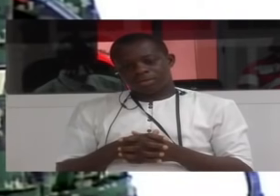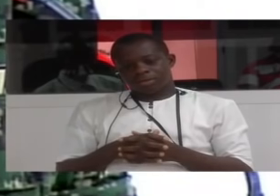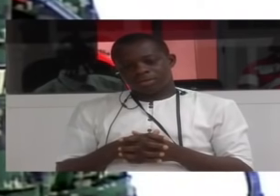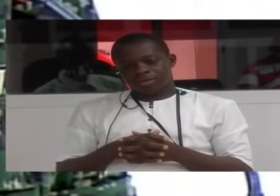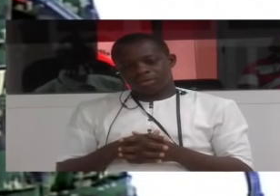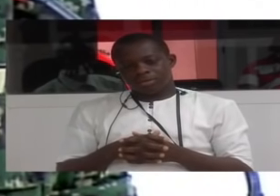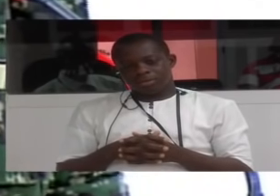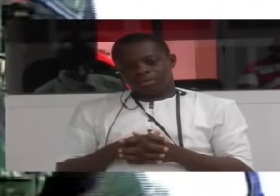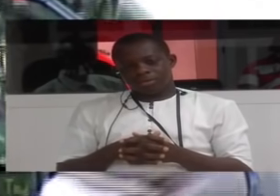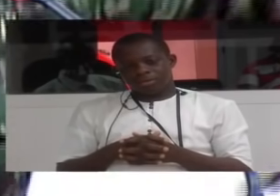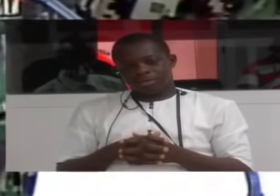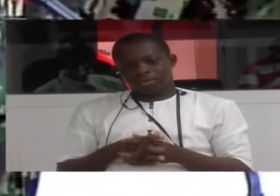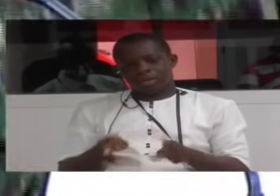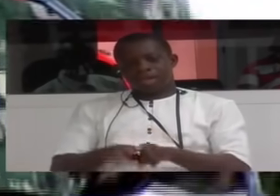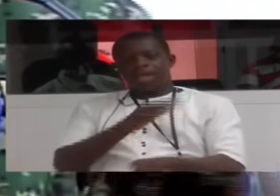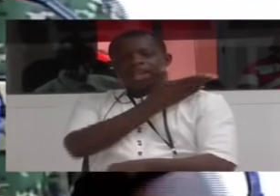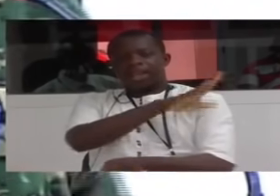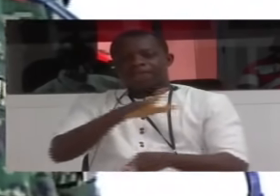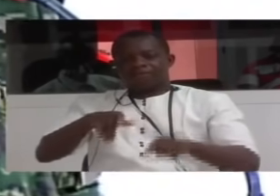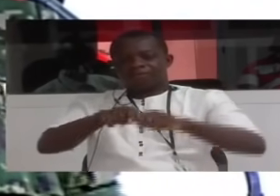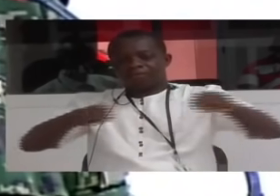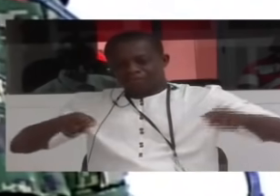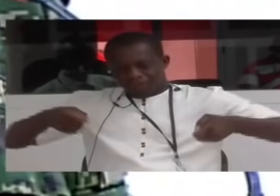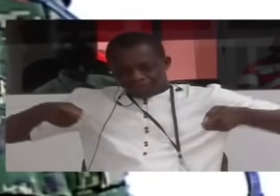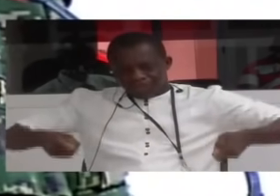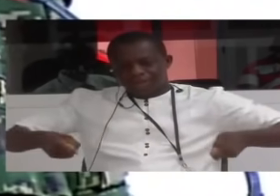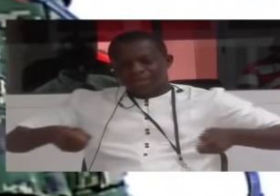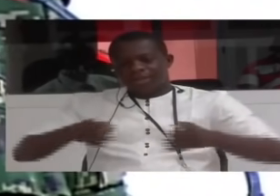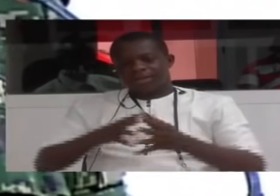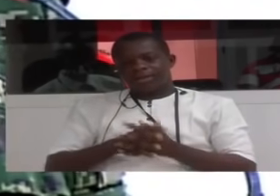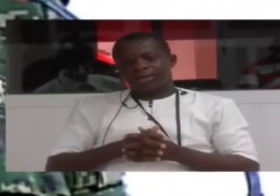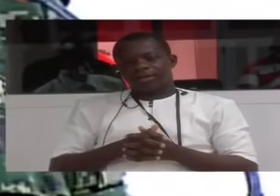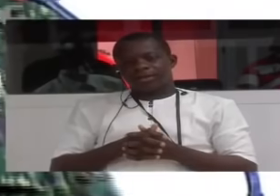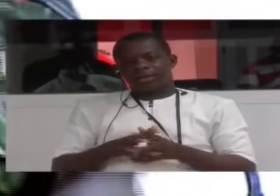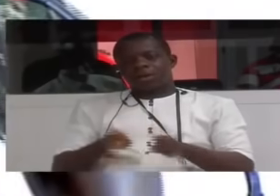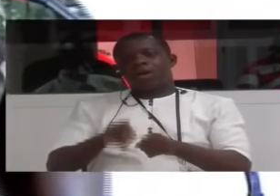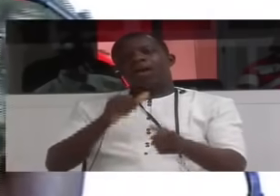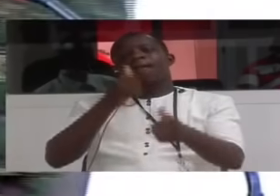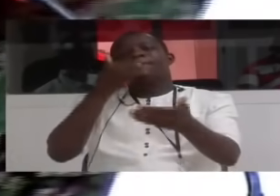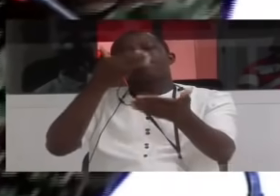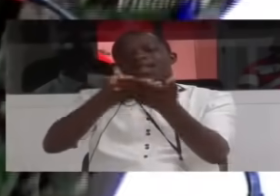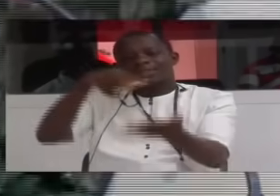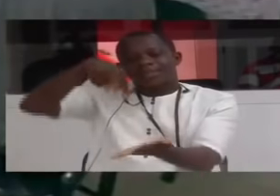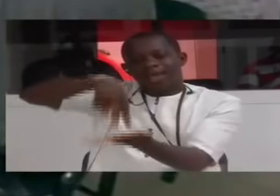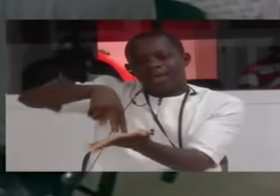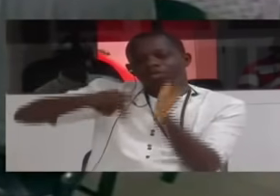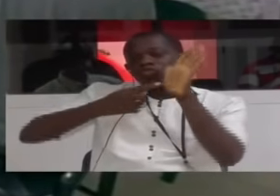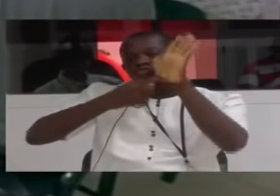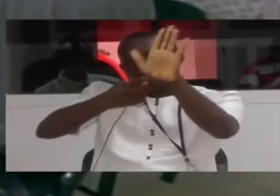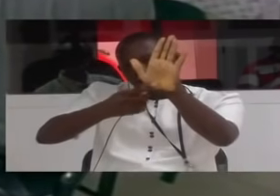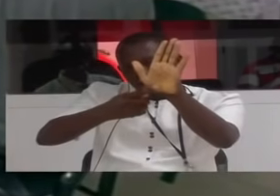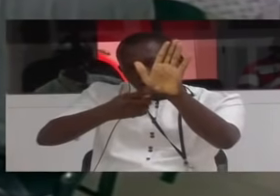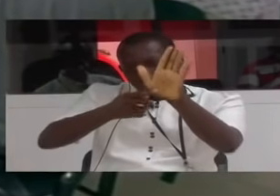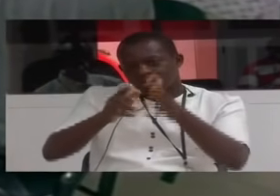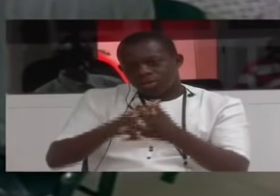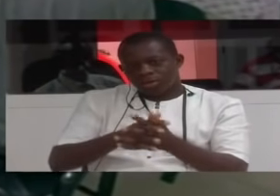stand on your feet. Mu bay banta yi. She let go of the crutches. Stand up and show us, demonstrate. Akoyewul